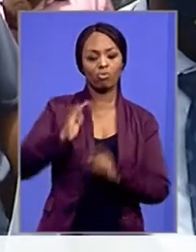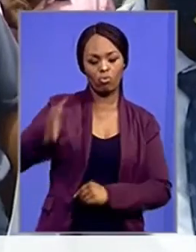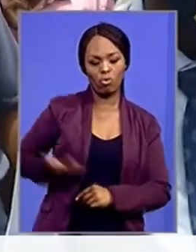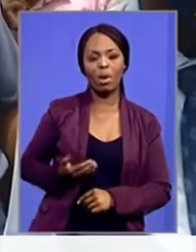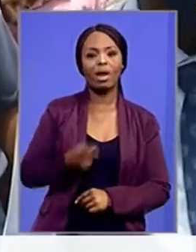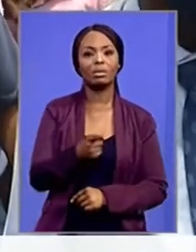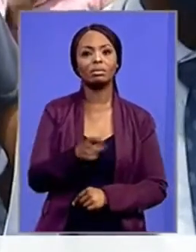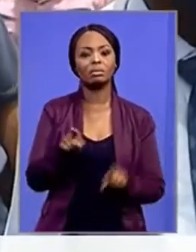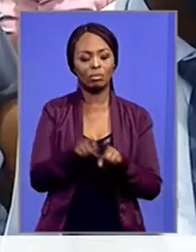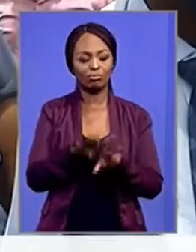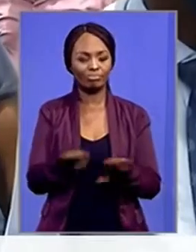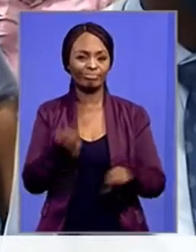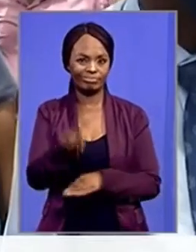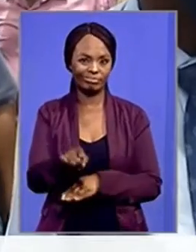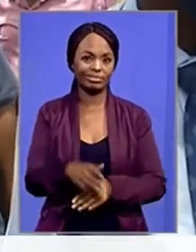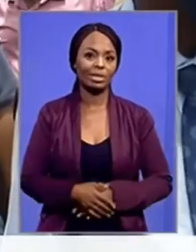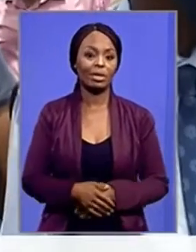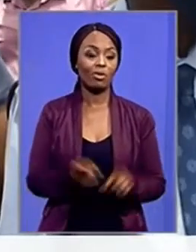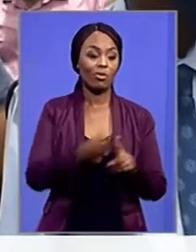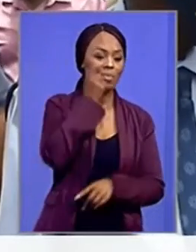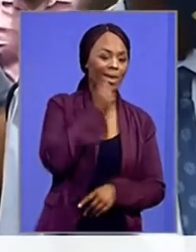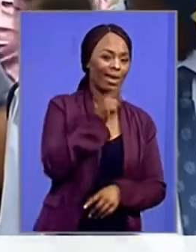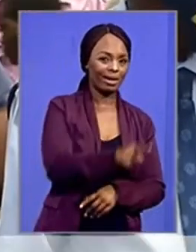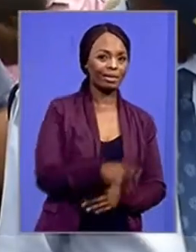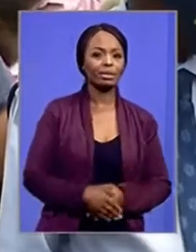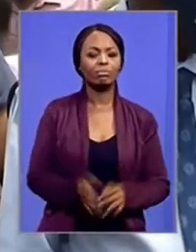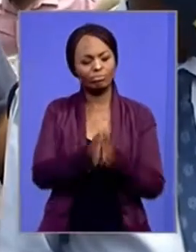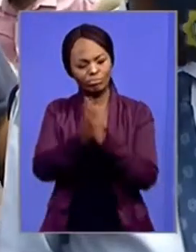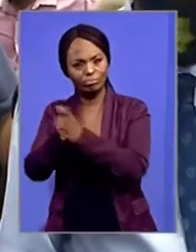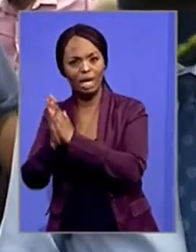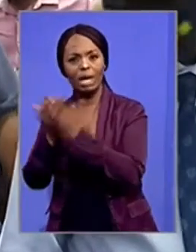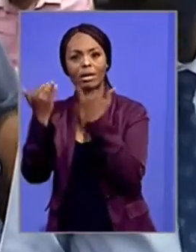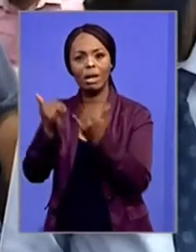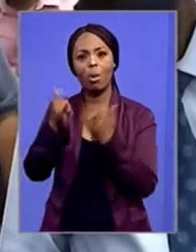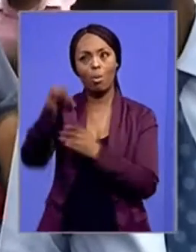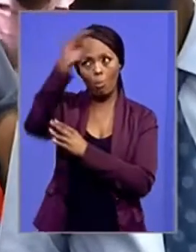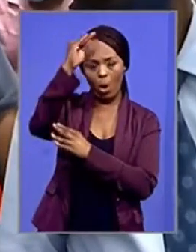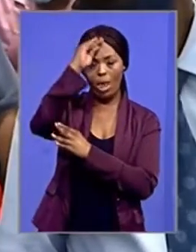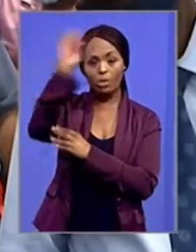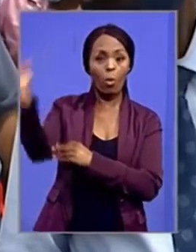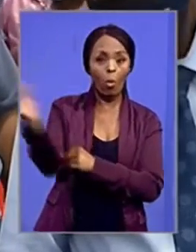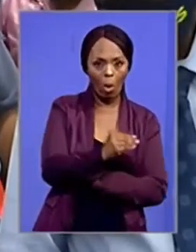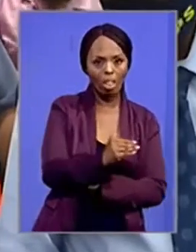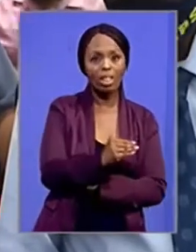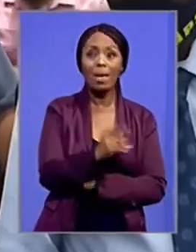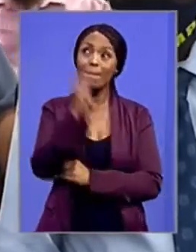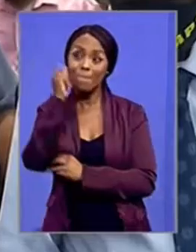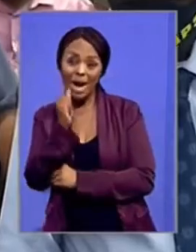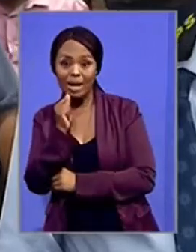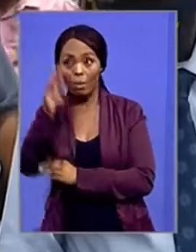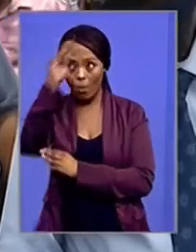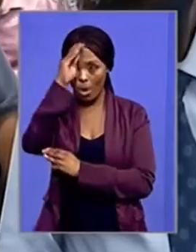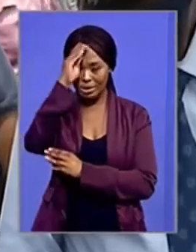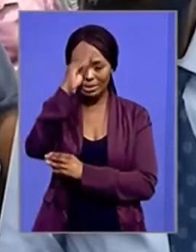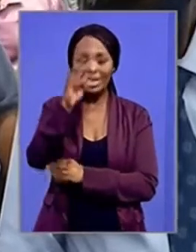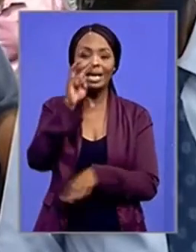we are making a call on our colleagues, all police, but especially male police, to